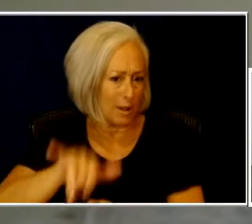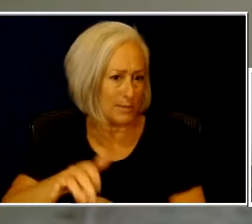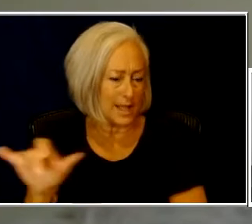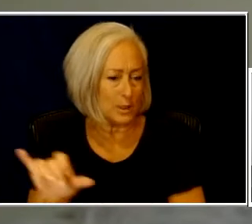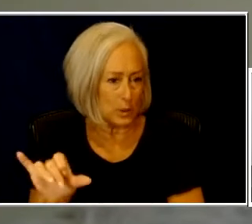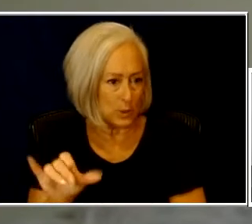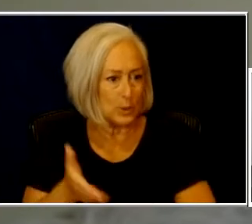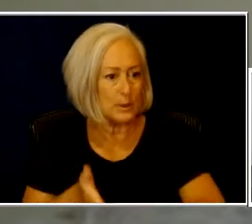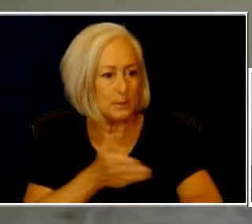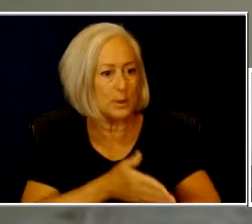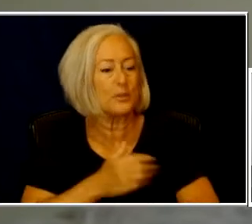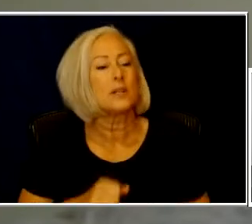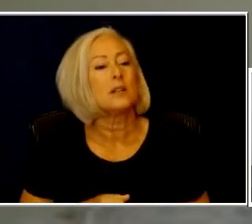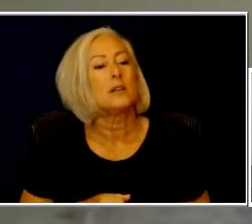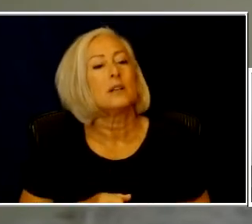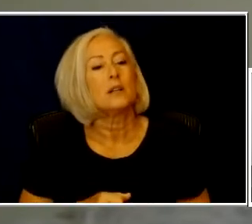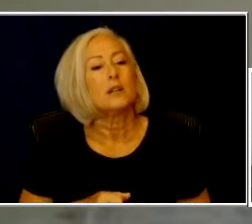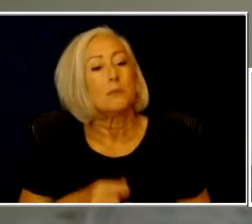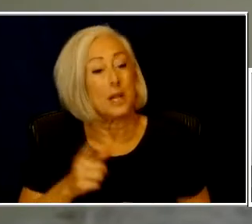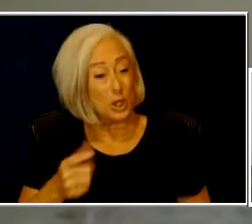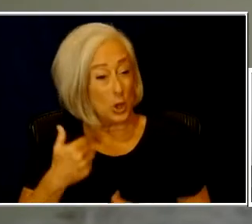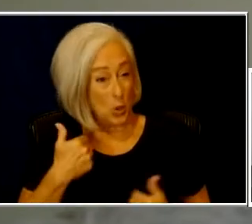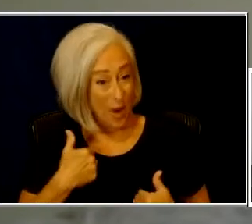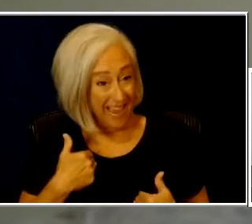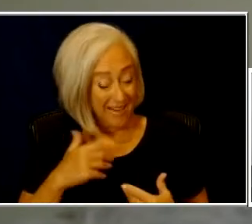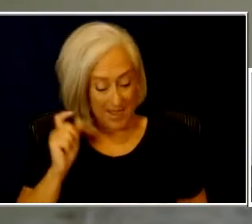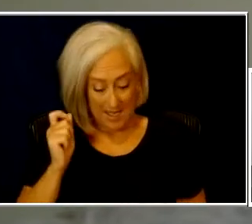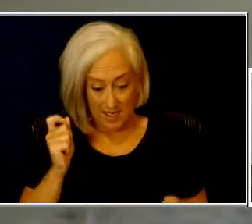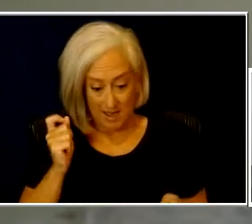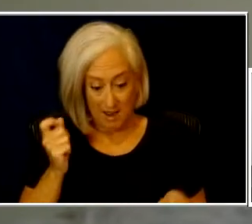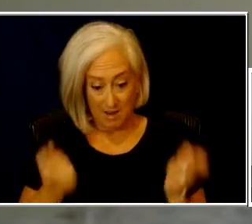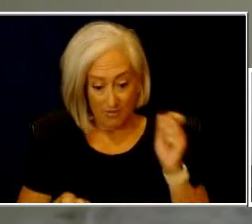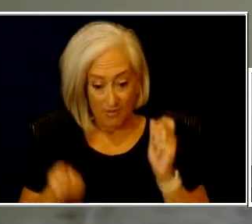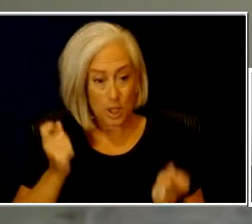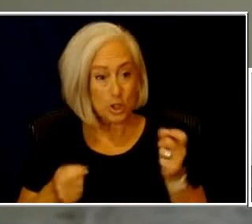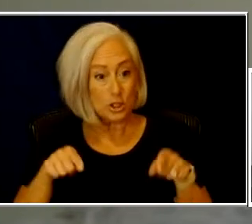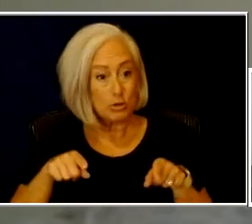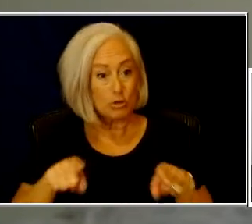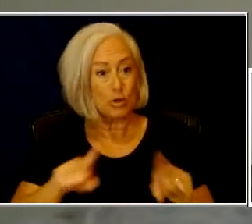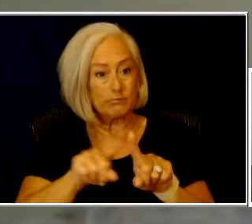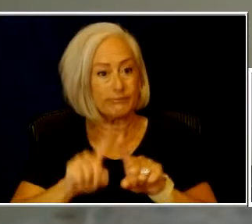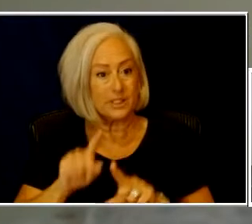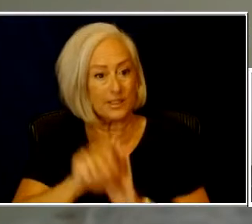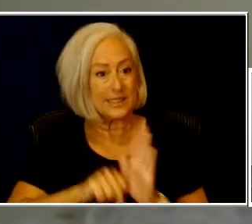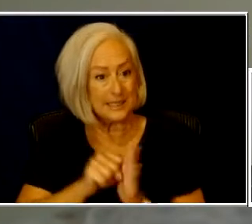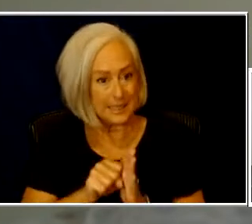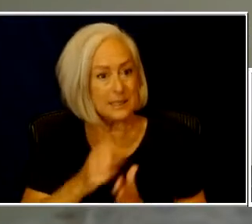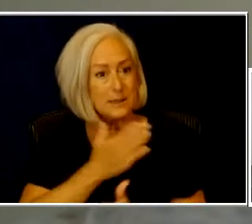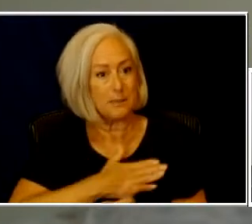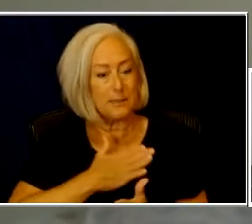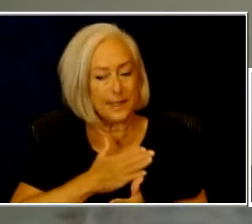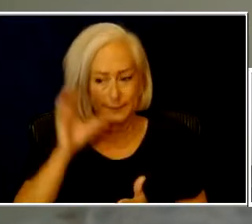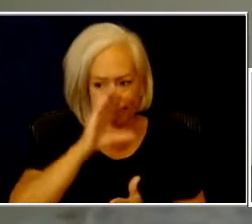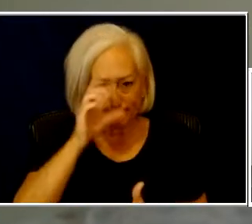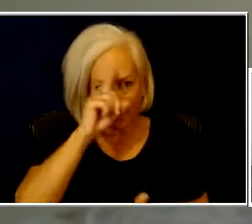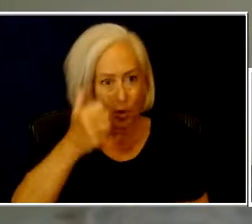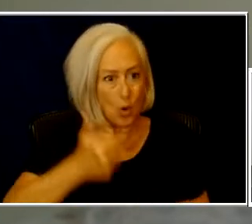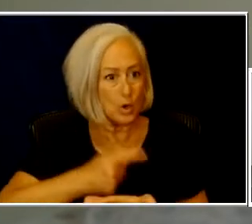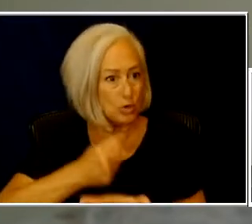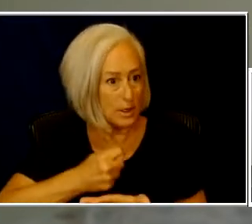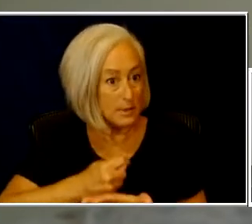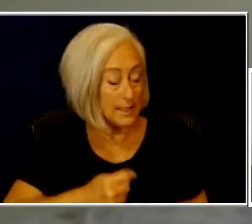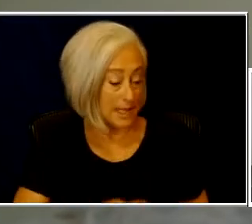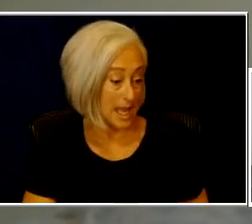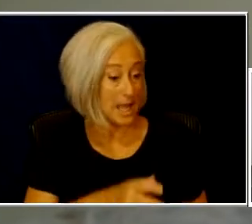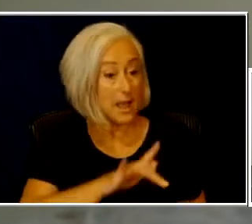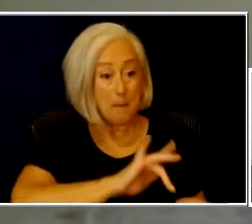have a seasonal pattern to your mood where you know it fluctuates and you have a hard time functioning, please seek out treatment. And we know that medications help, we know therapy